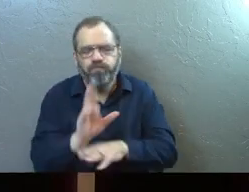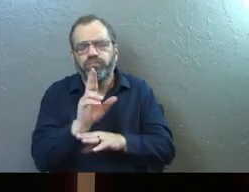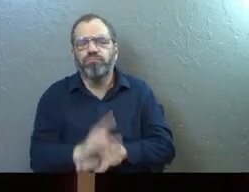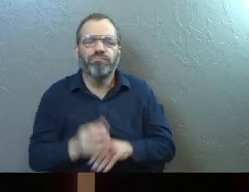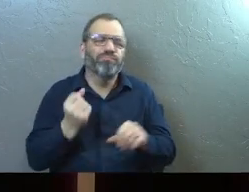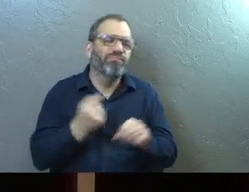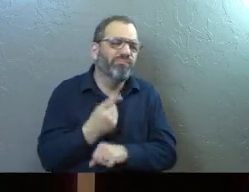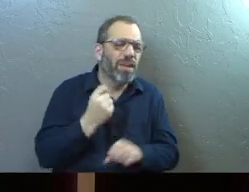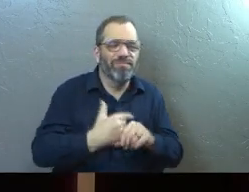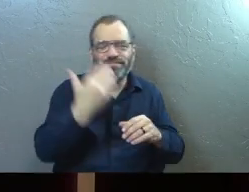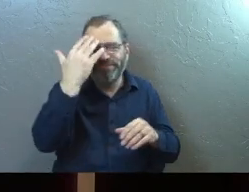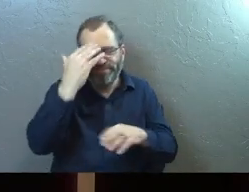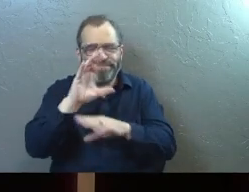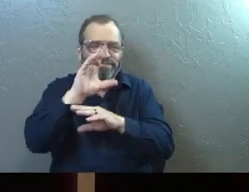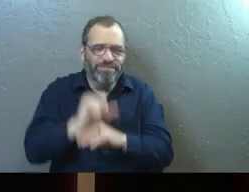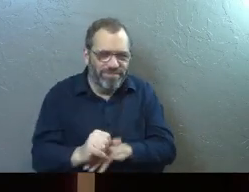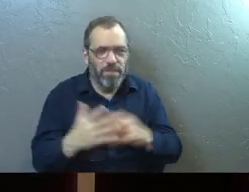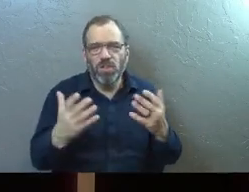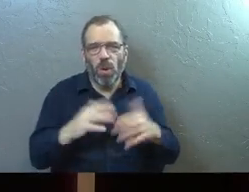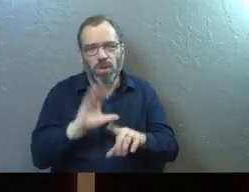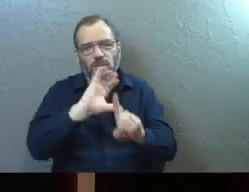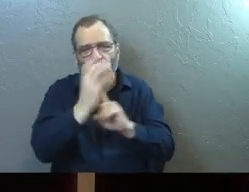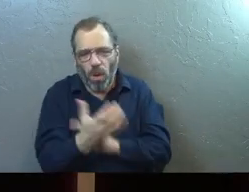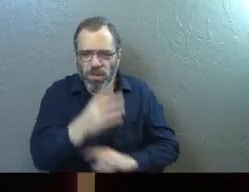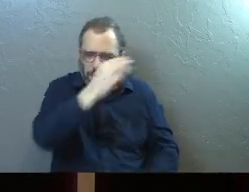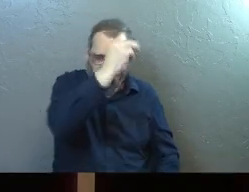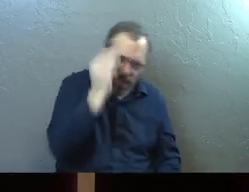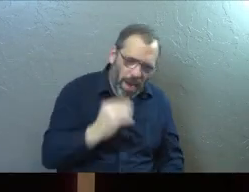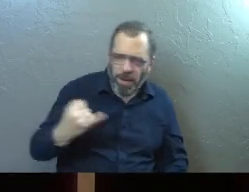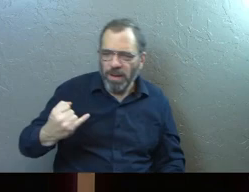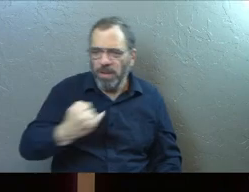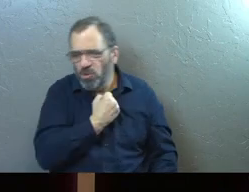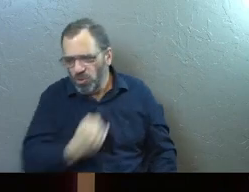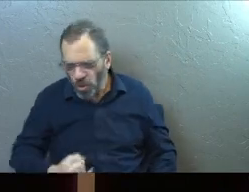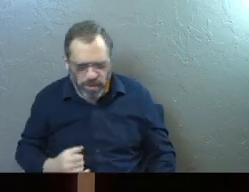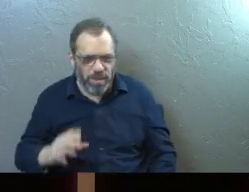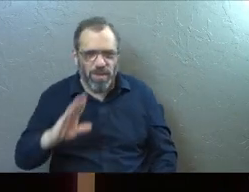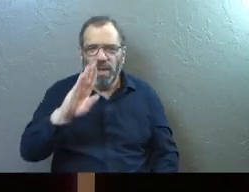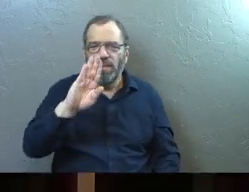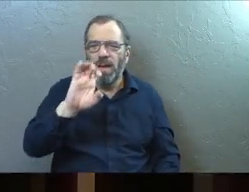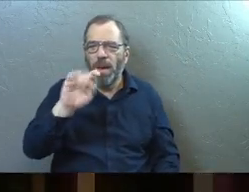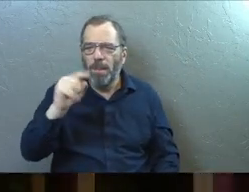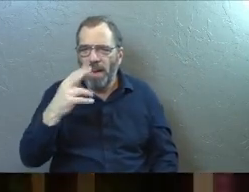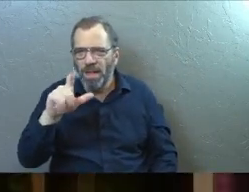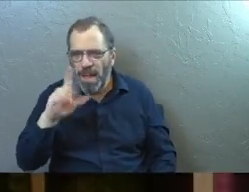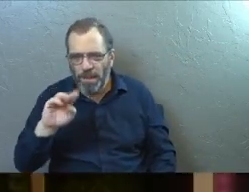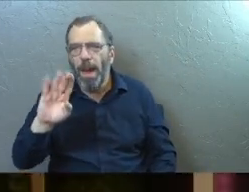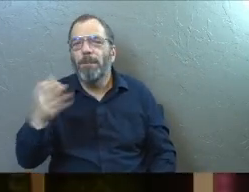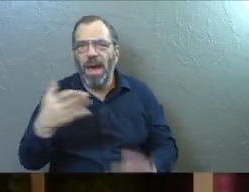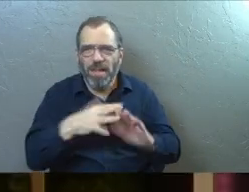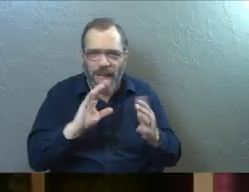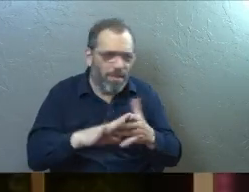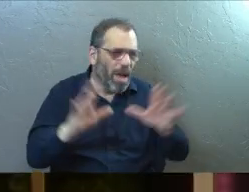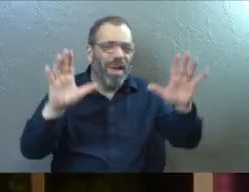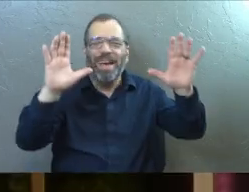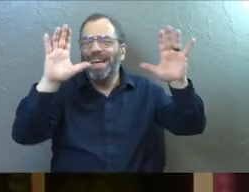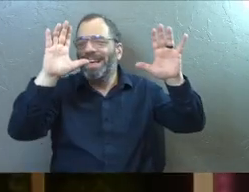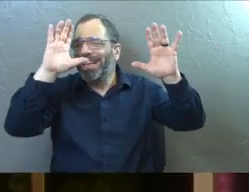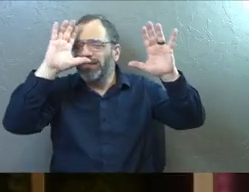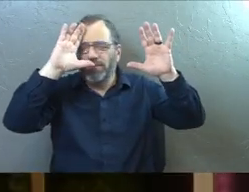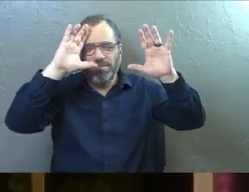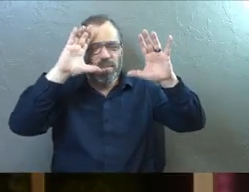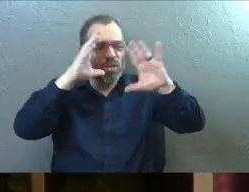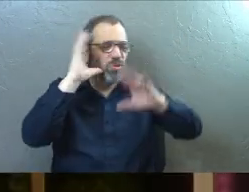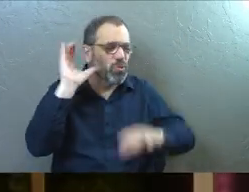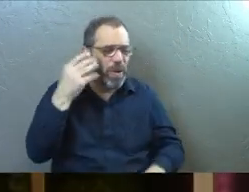told that every single year. It's so pervasive in our culture. Mary and Joseph, Bethlehem, the manger, the shepherds, all of it. It's such a bizarre